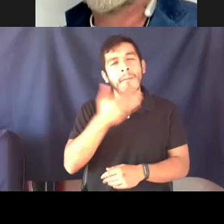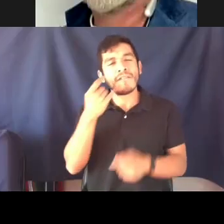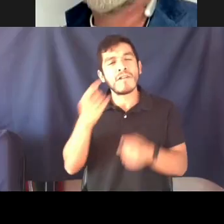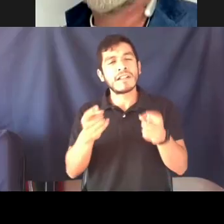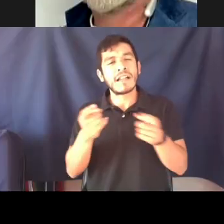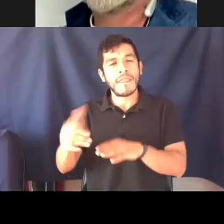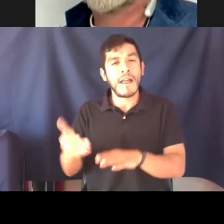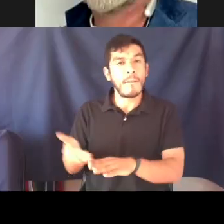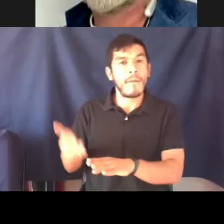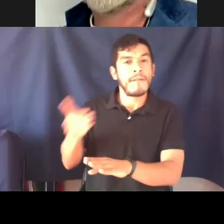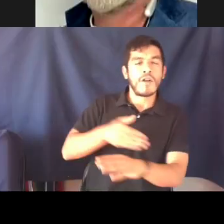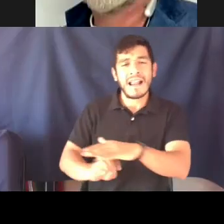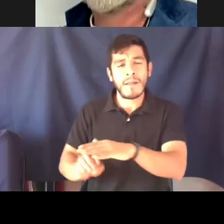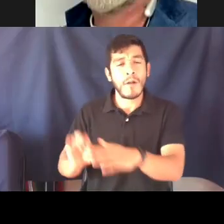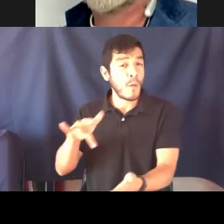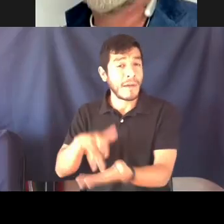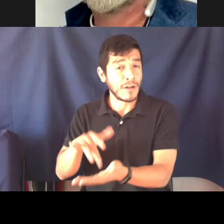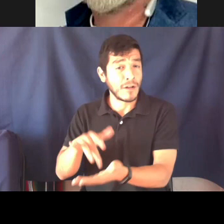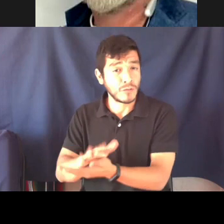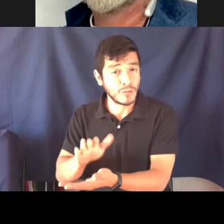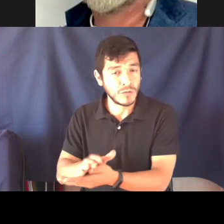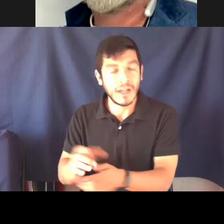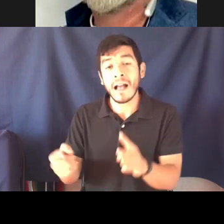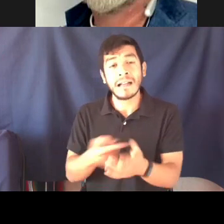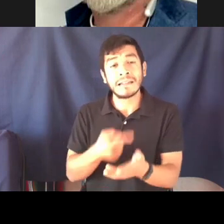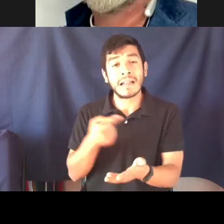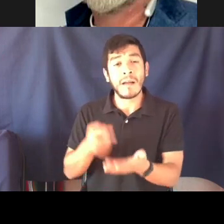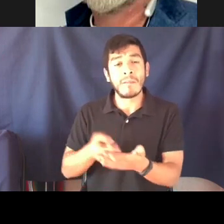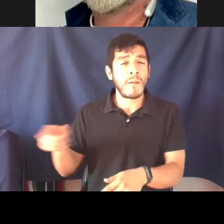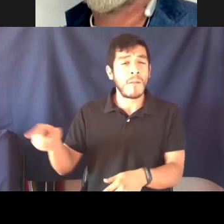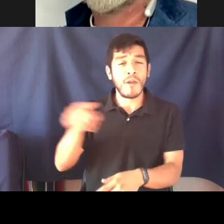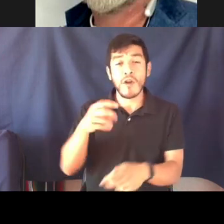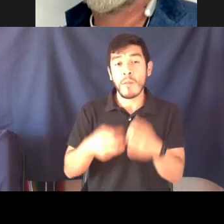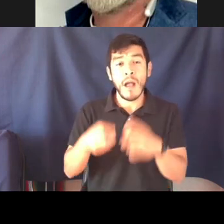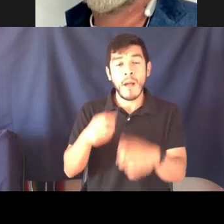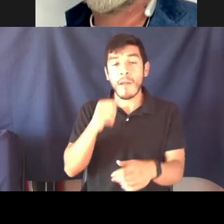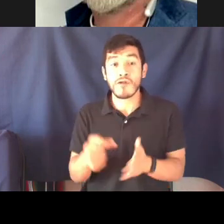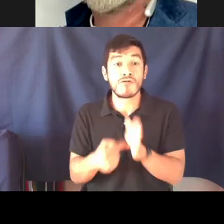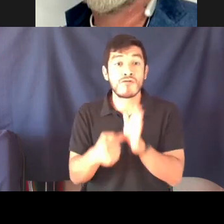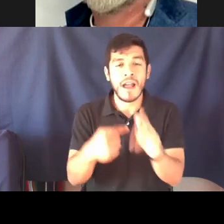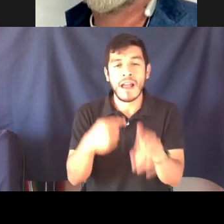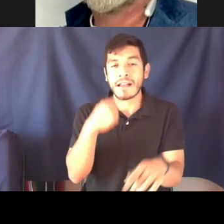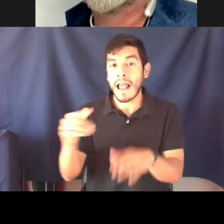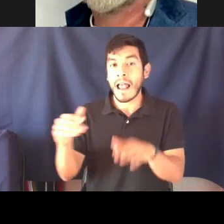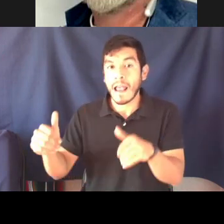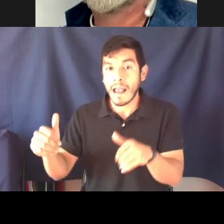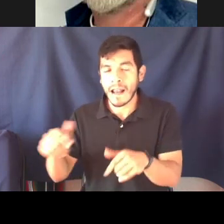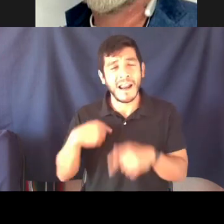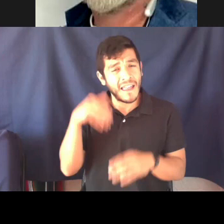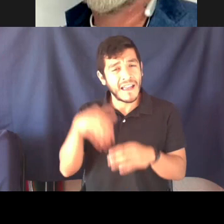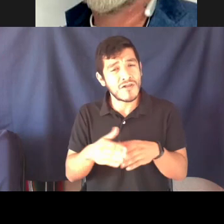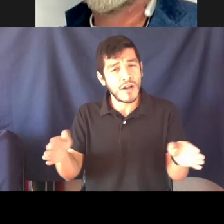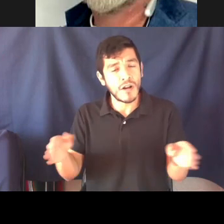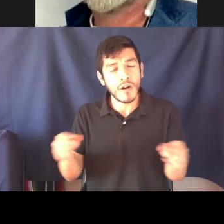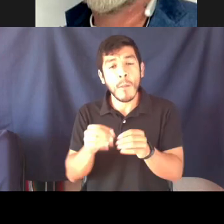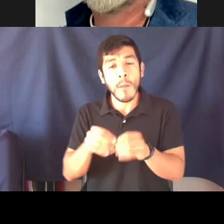those issues don't present until later, but I think in general, the more this work can focus on prevention of, you